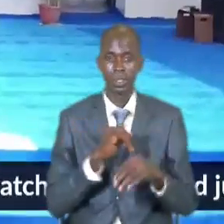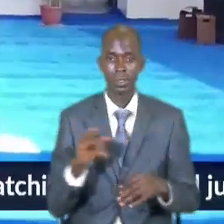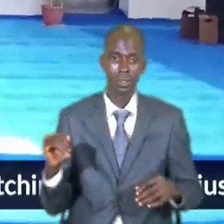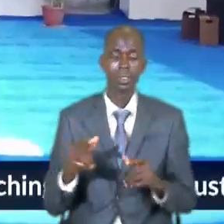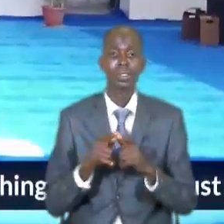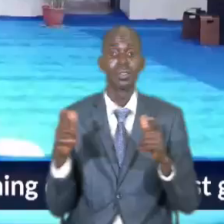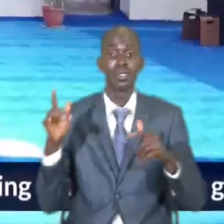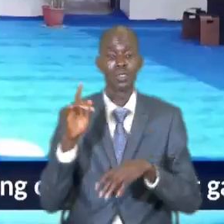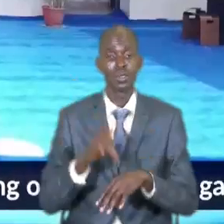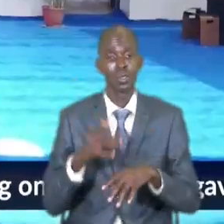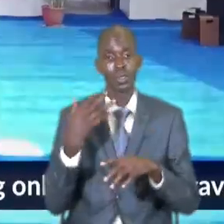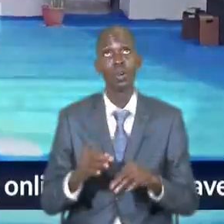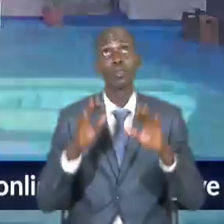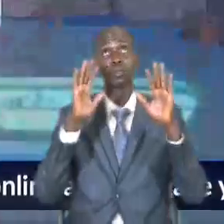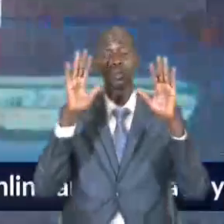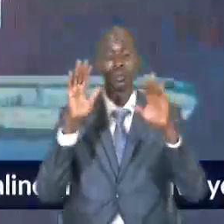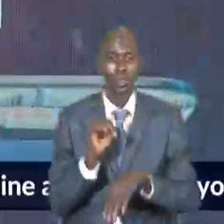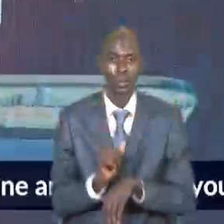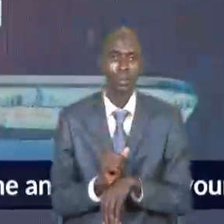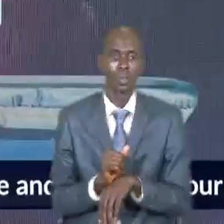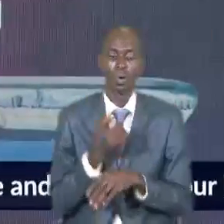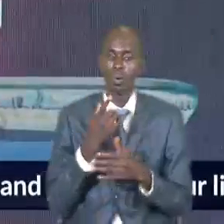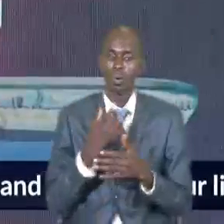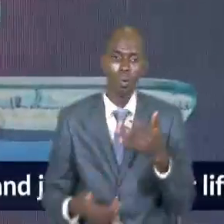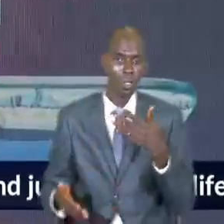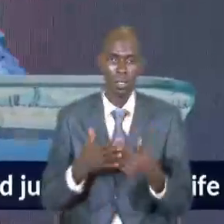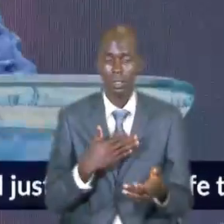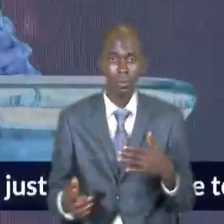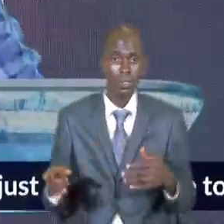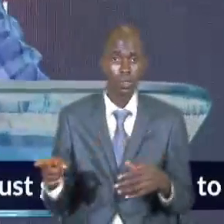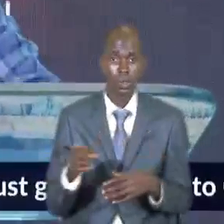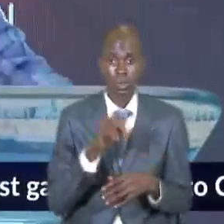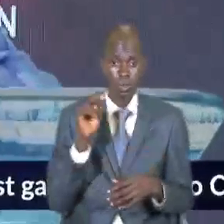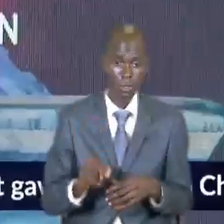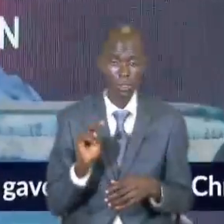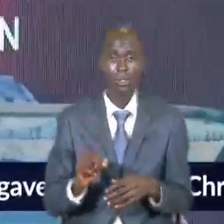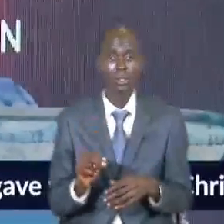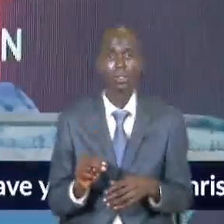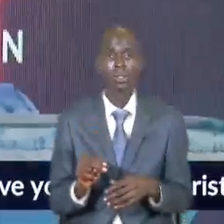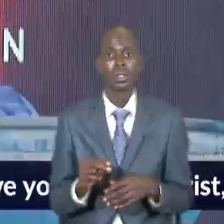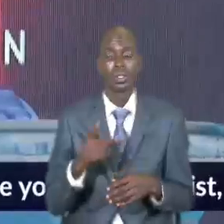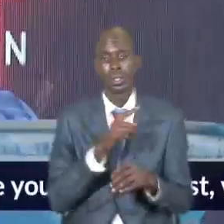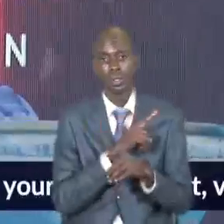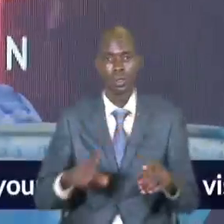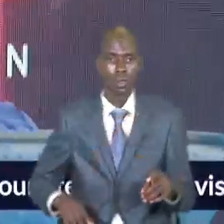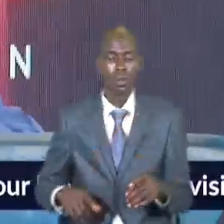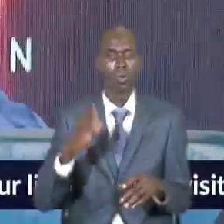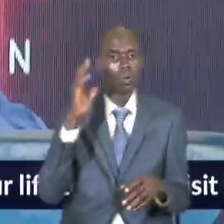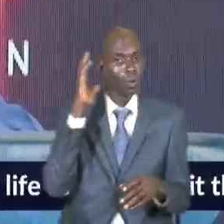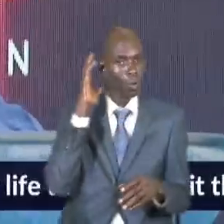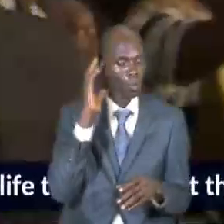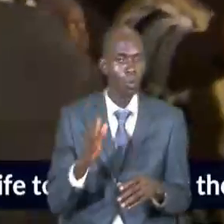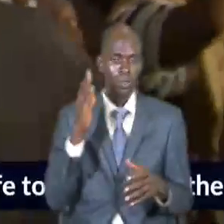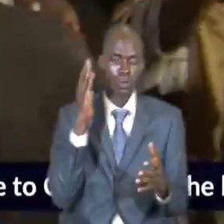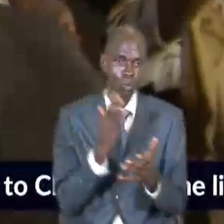Interruption with miracle. Whatever your need is, the Lord is going to stop that sickness